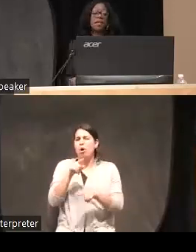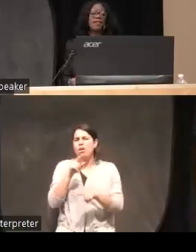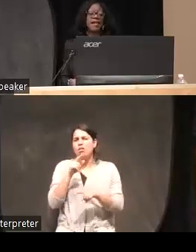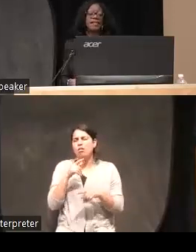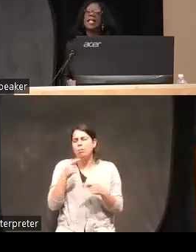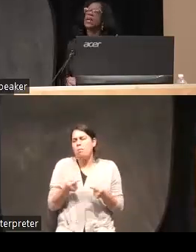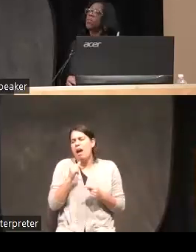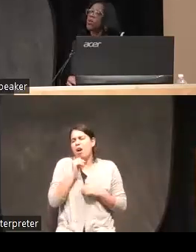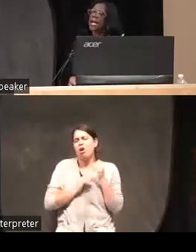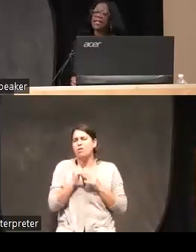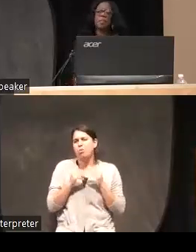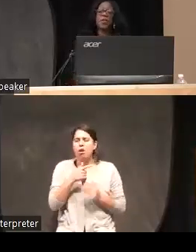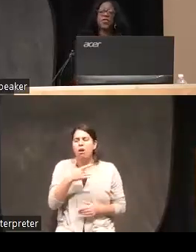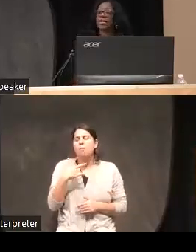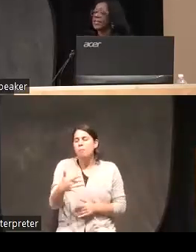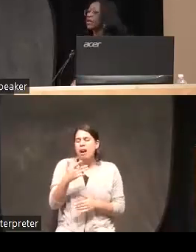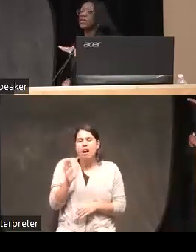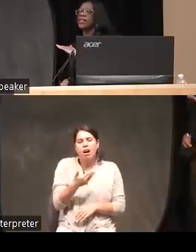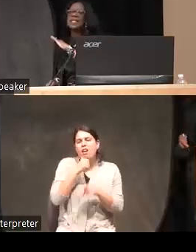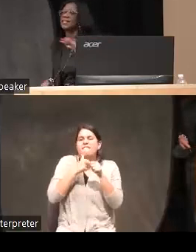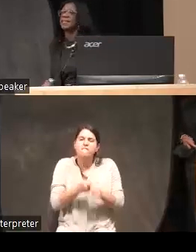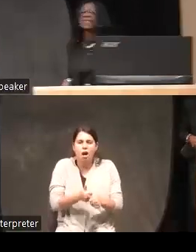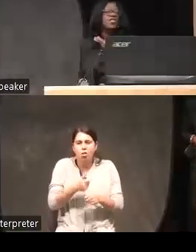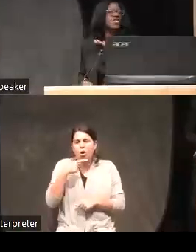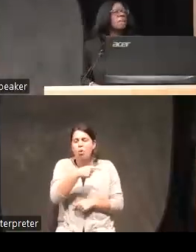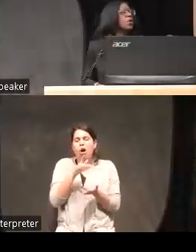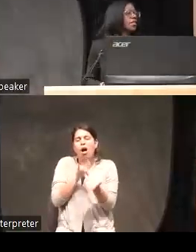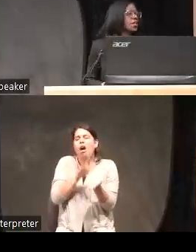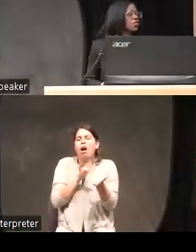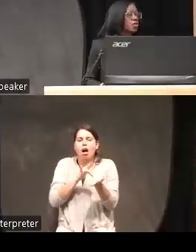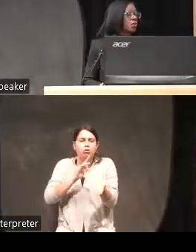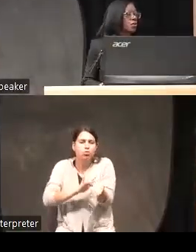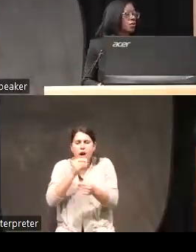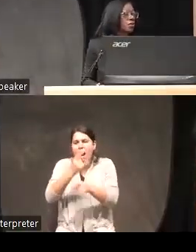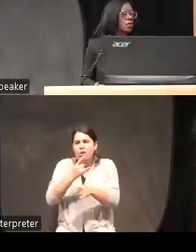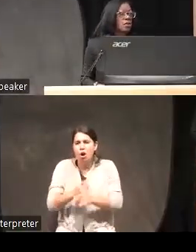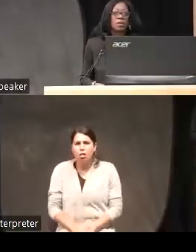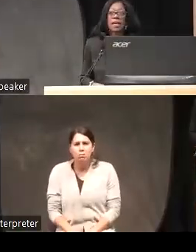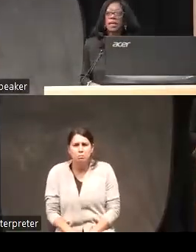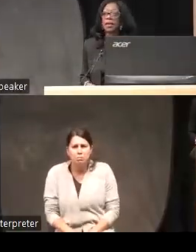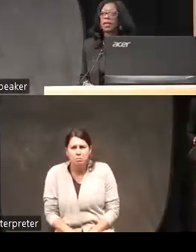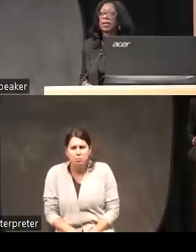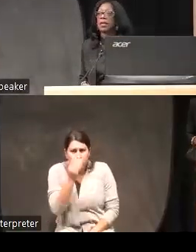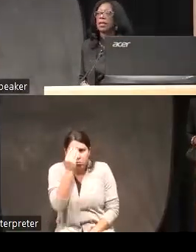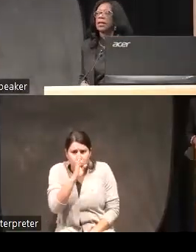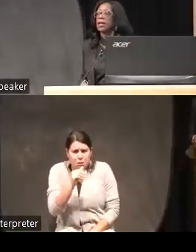medical advice. They're more likely to abuse drugs and alcohol. Let me tell you something, that is just empirically untrue, right?